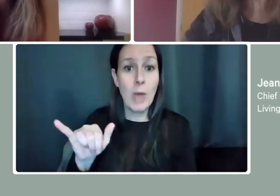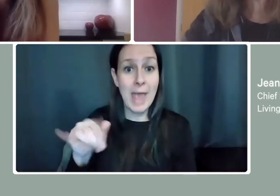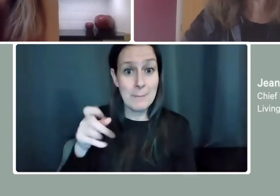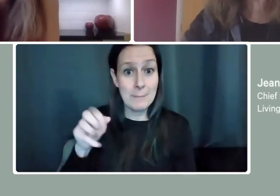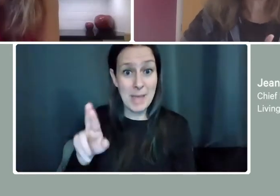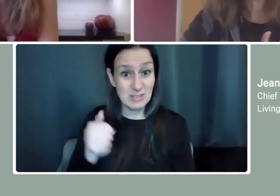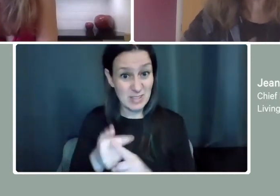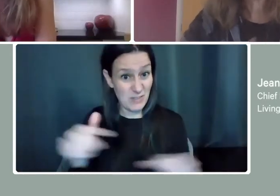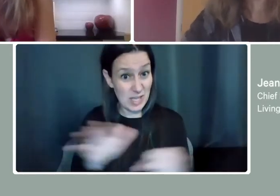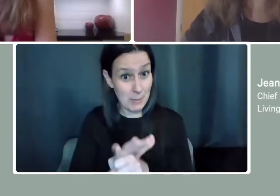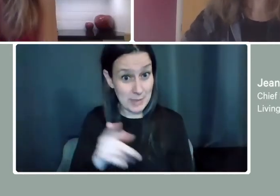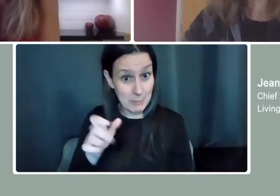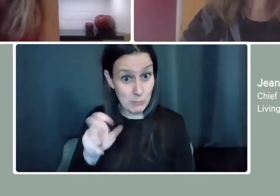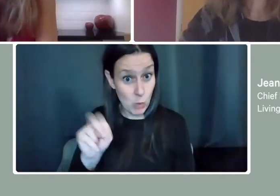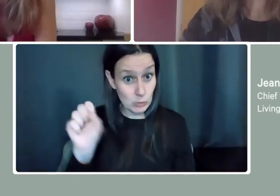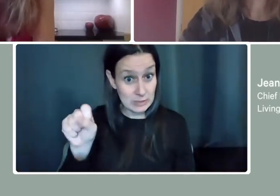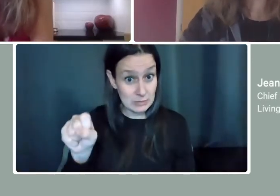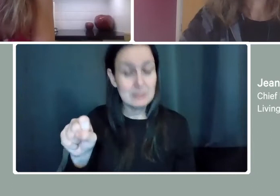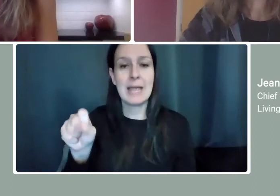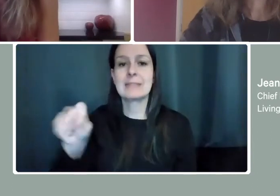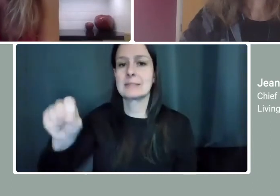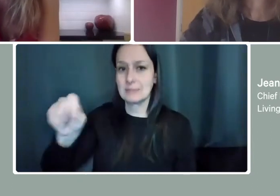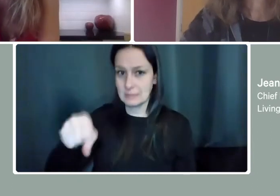protein? Yes. Okay. Yeah. So